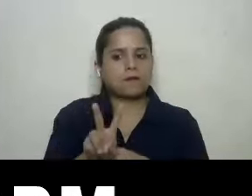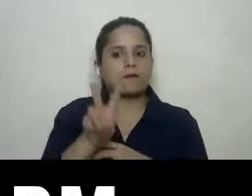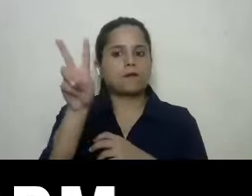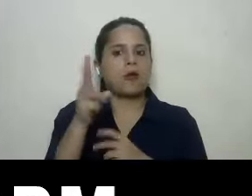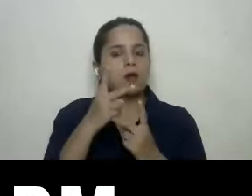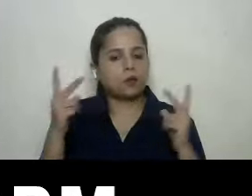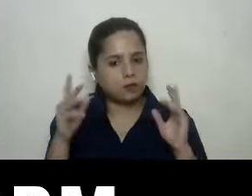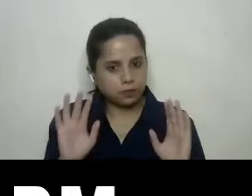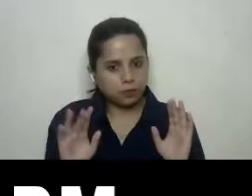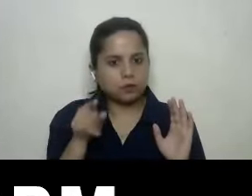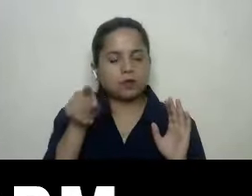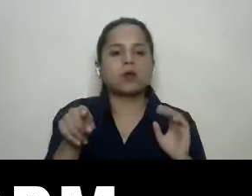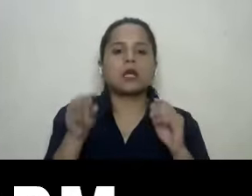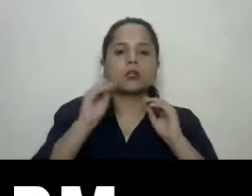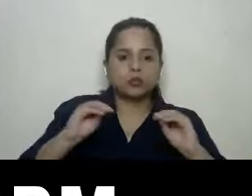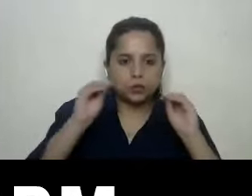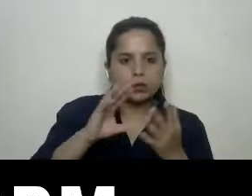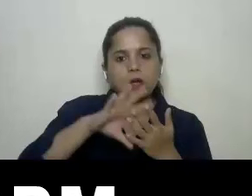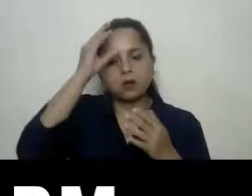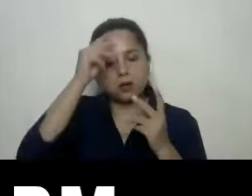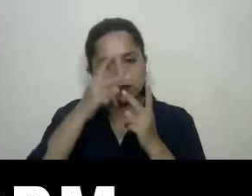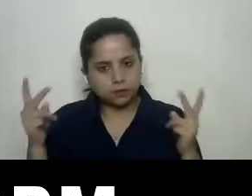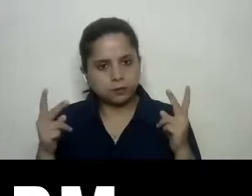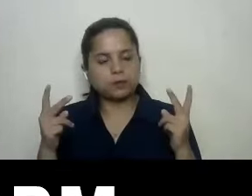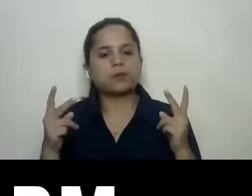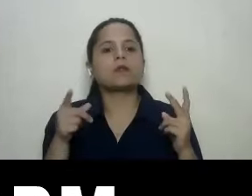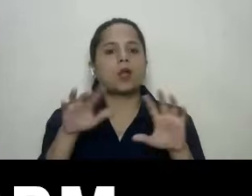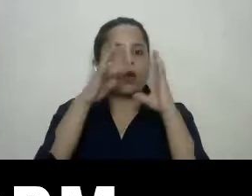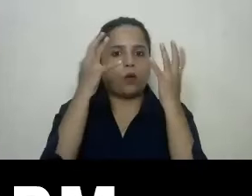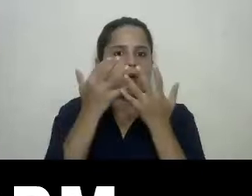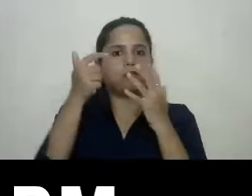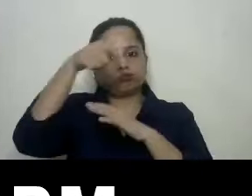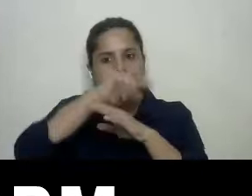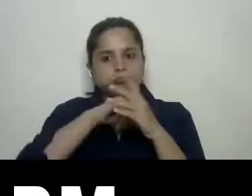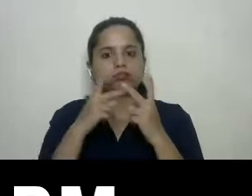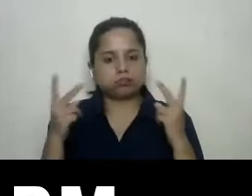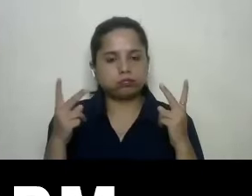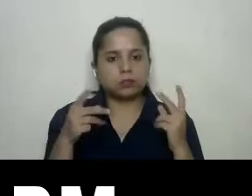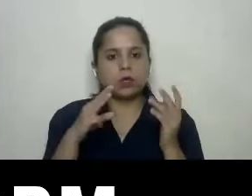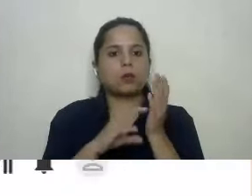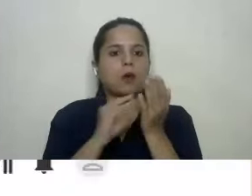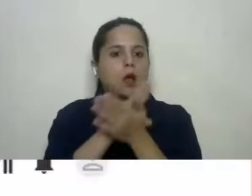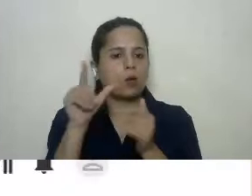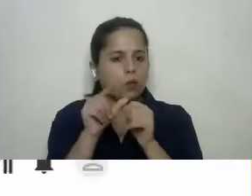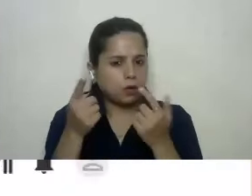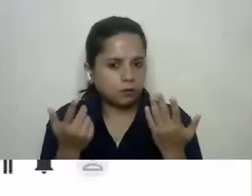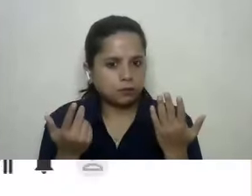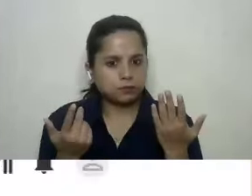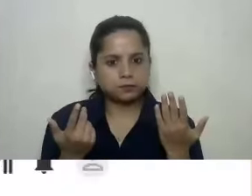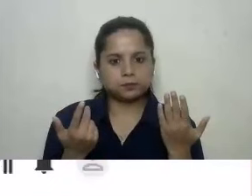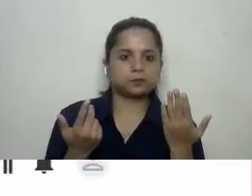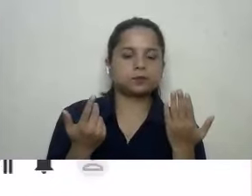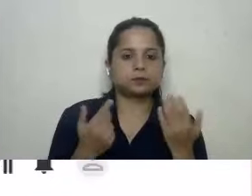for educators and learners worldwide. Momo, can you?